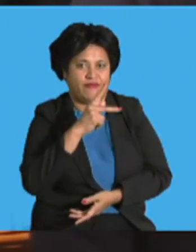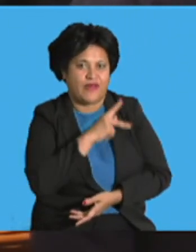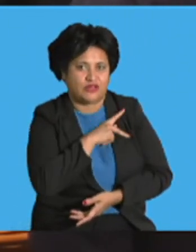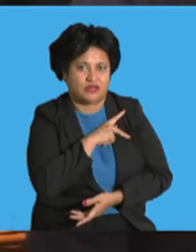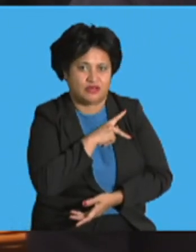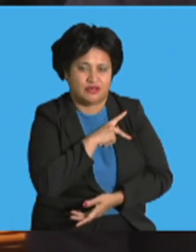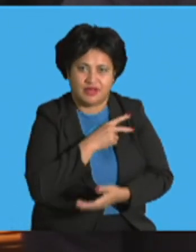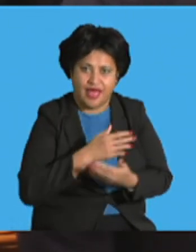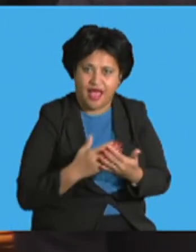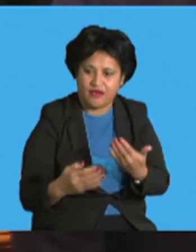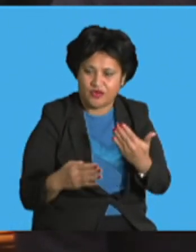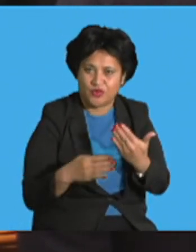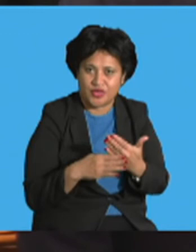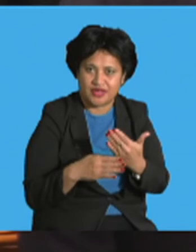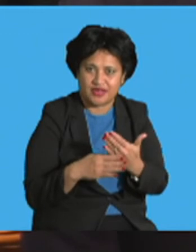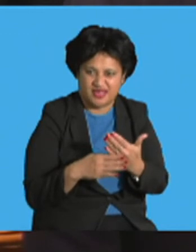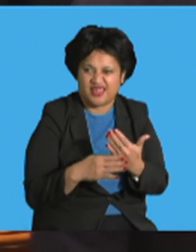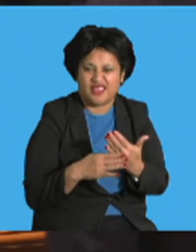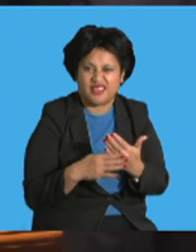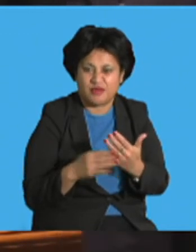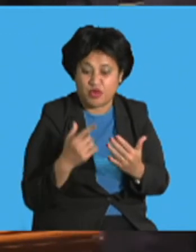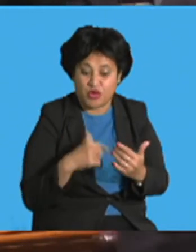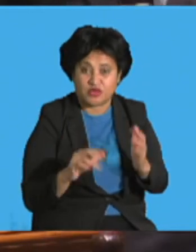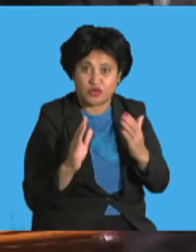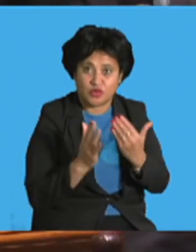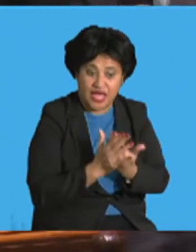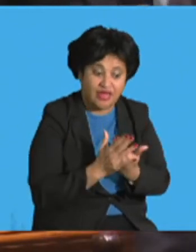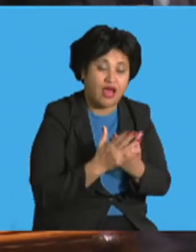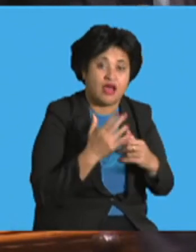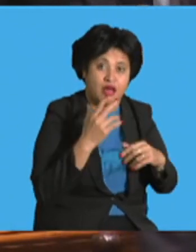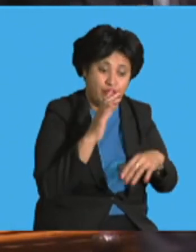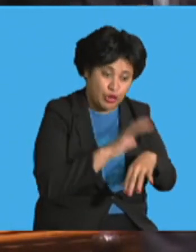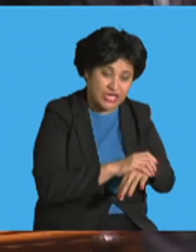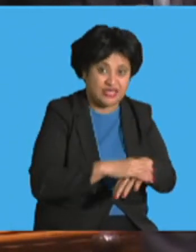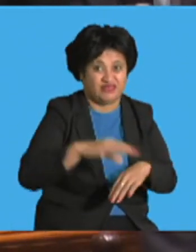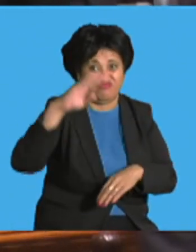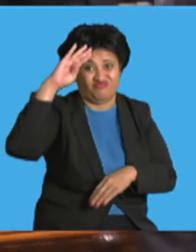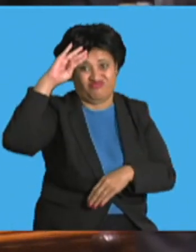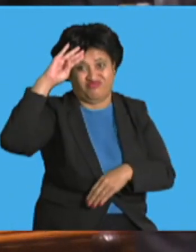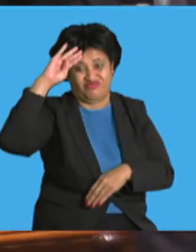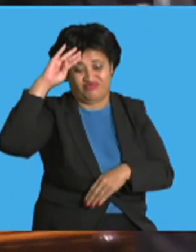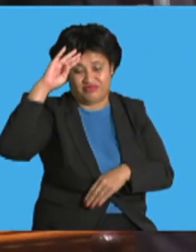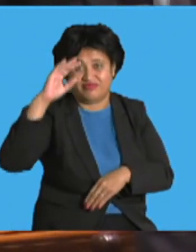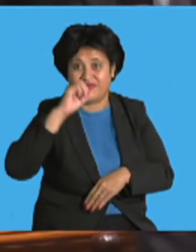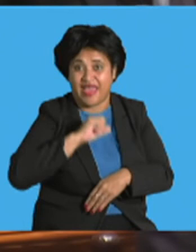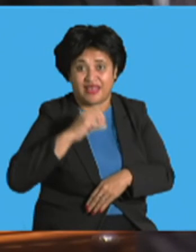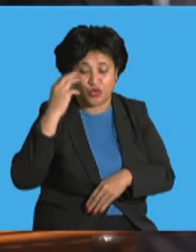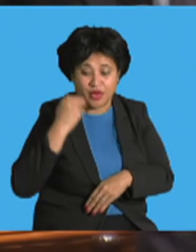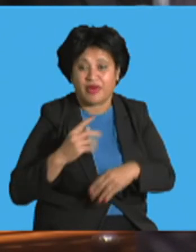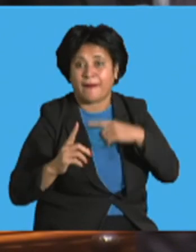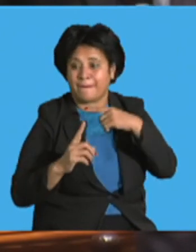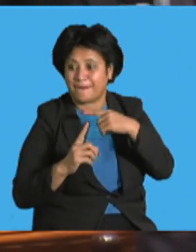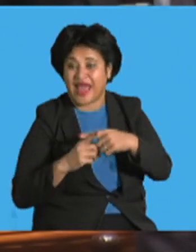course, with the manpower and the capability that we have together with, with technology, we hope that the police will act